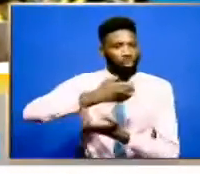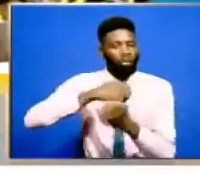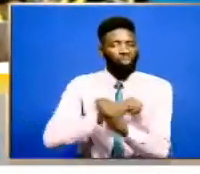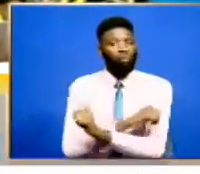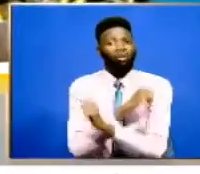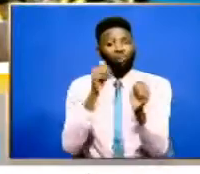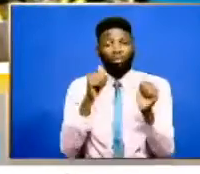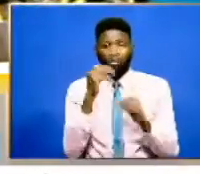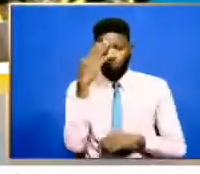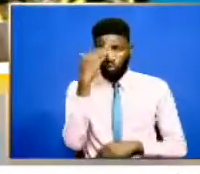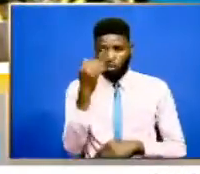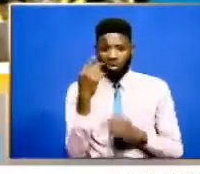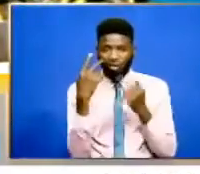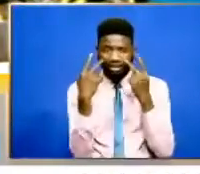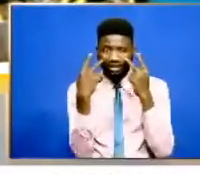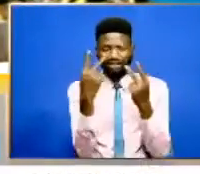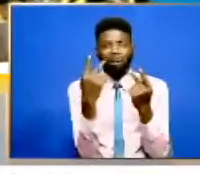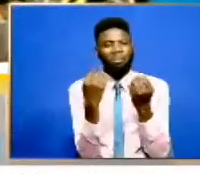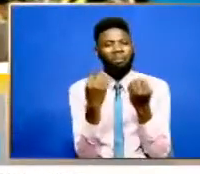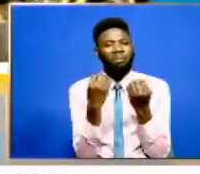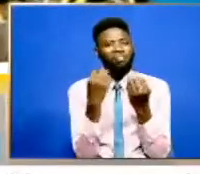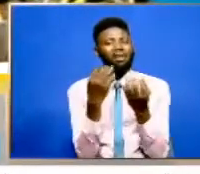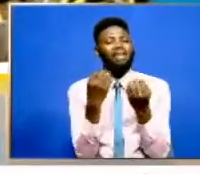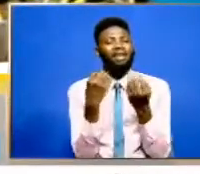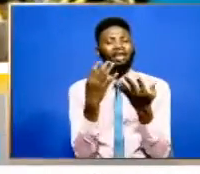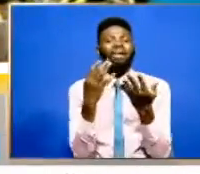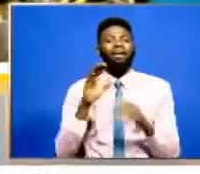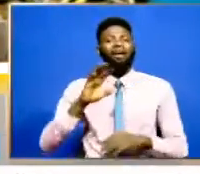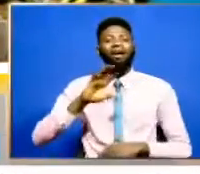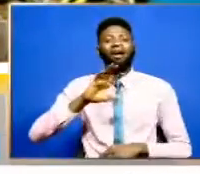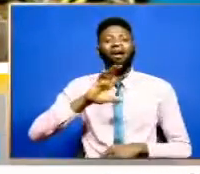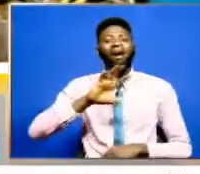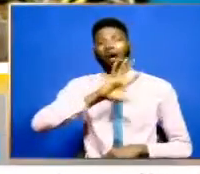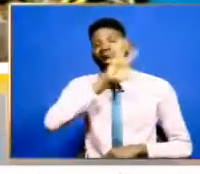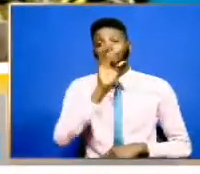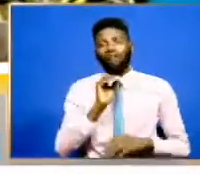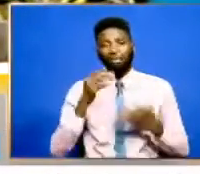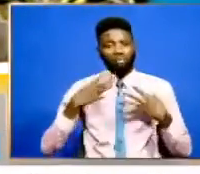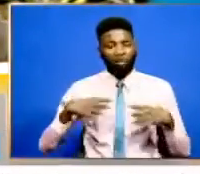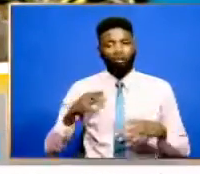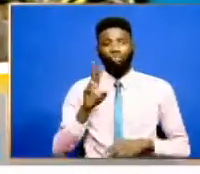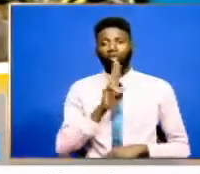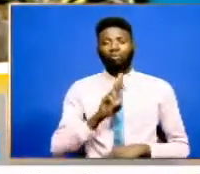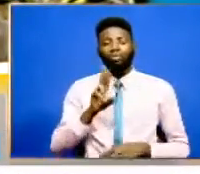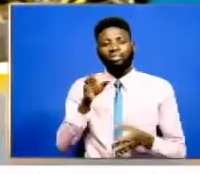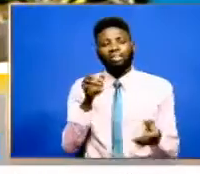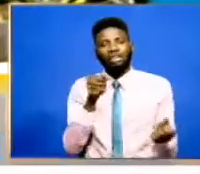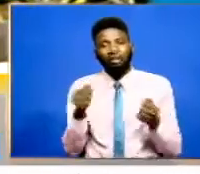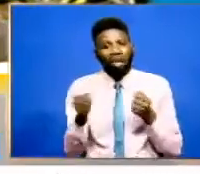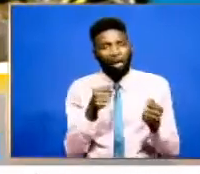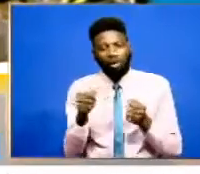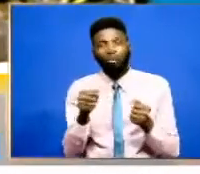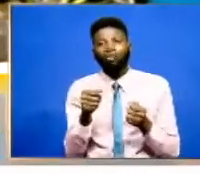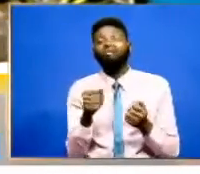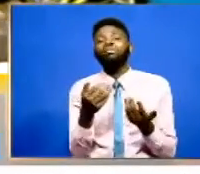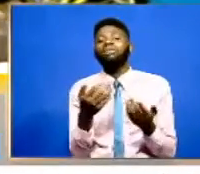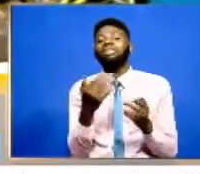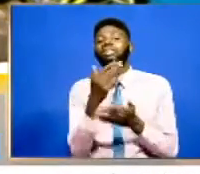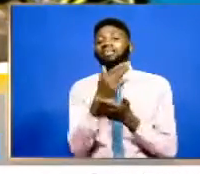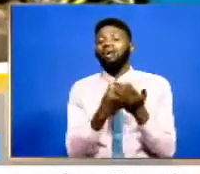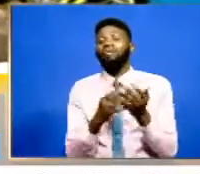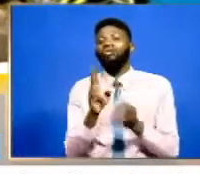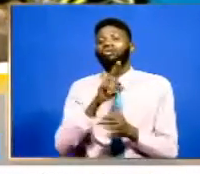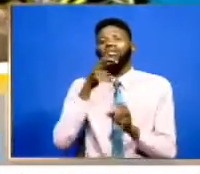at so many Africans are using perhaps charcoal, they are using, others are using fossil